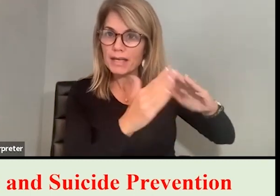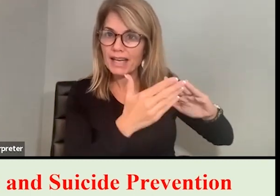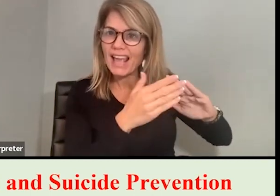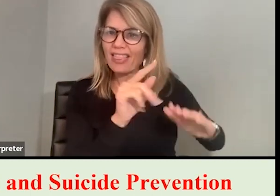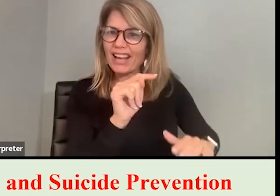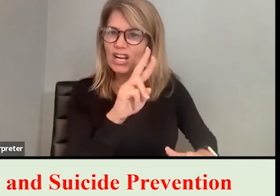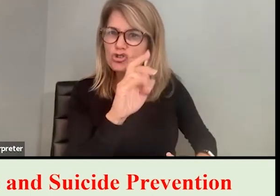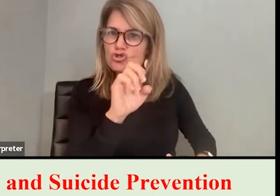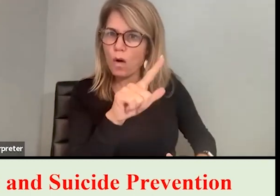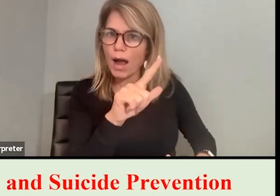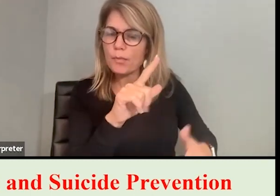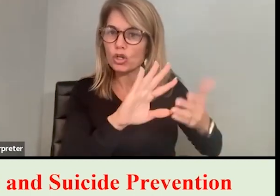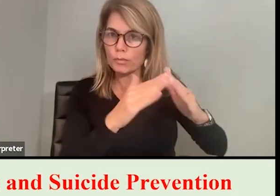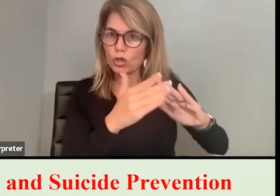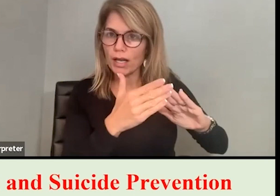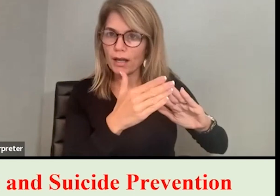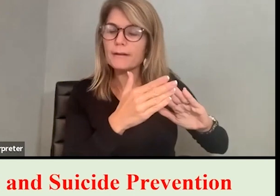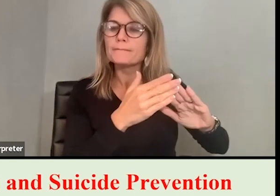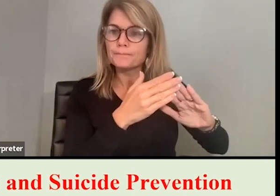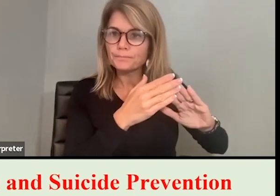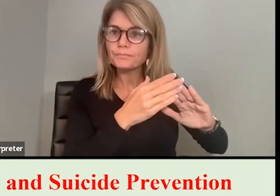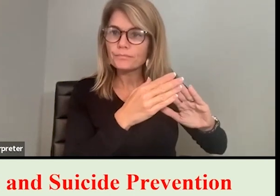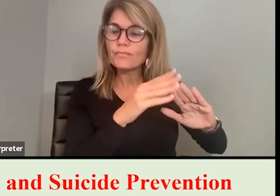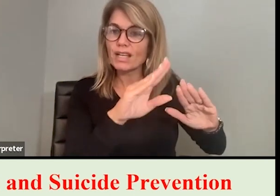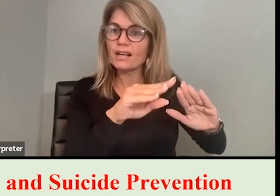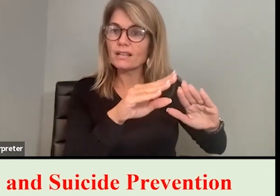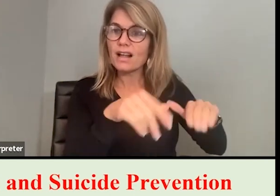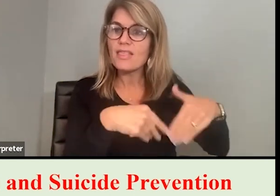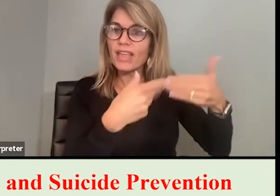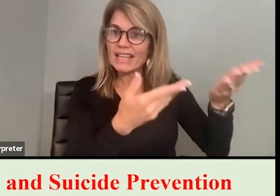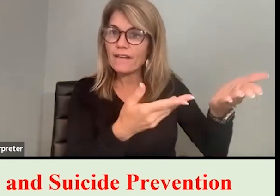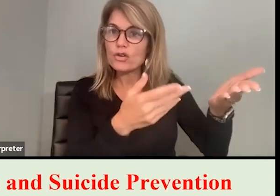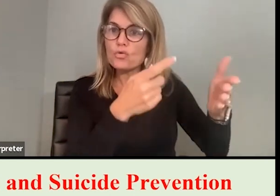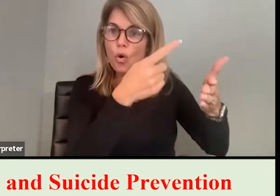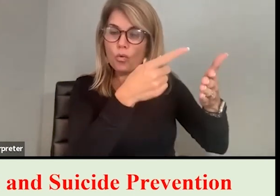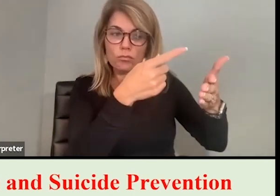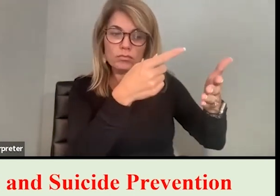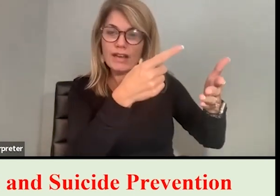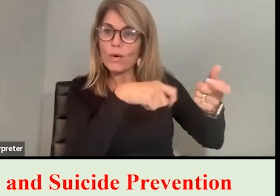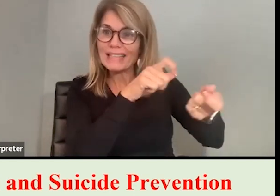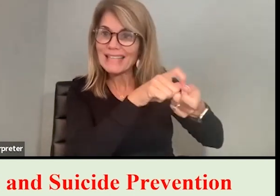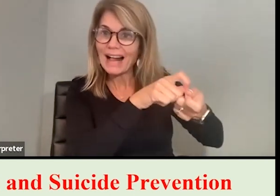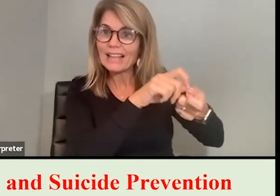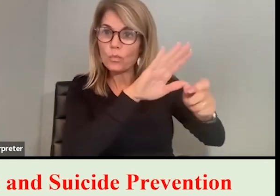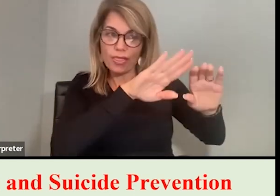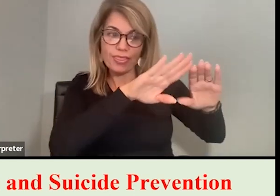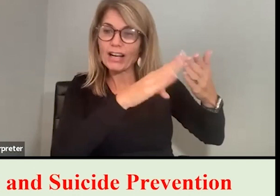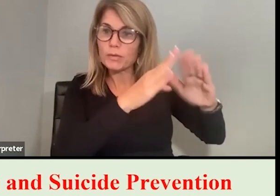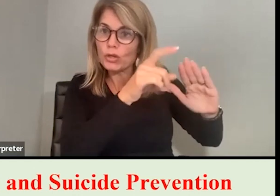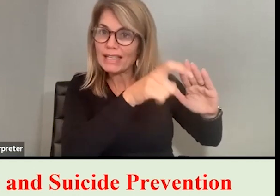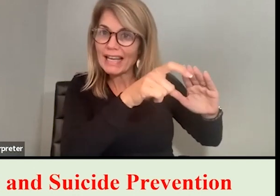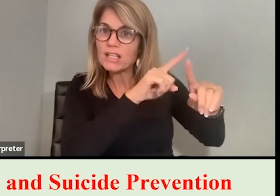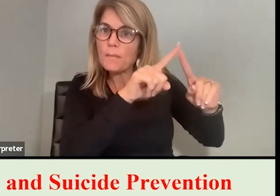individuals that come to the table and not only give you what the community's needs are, but also give you